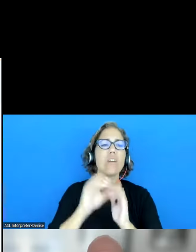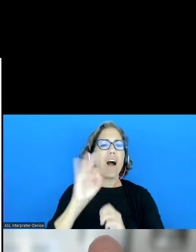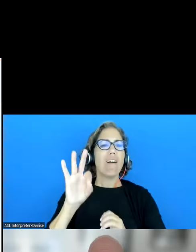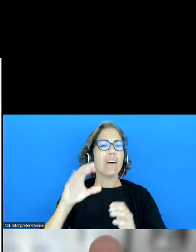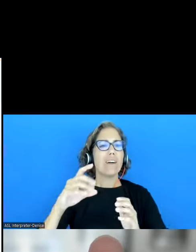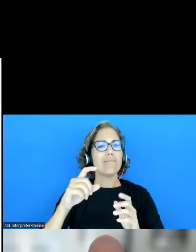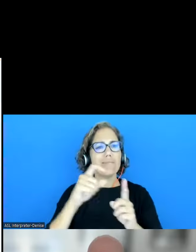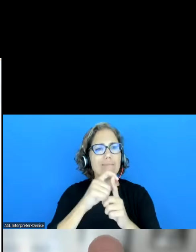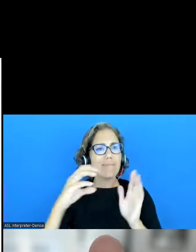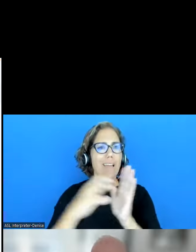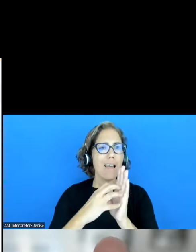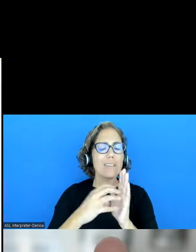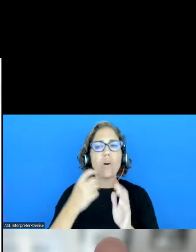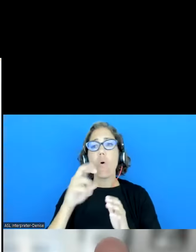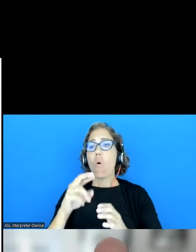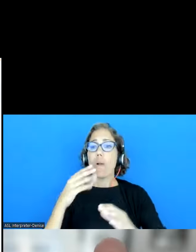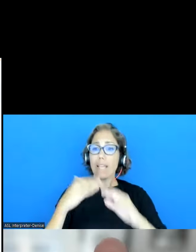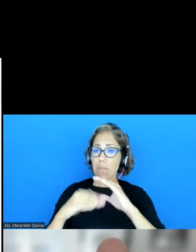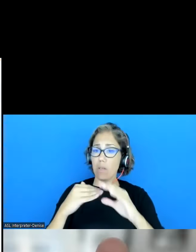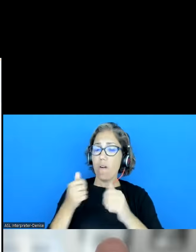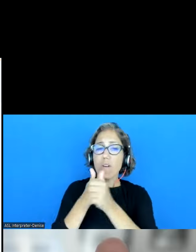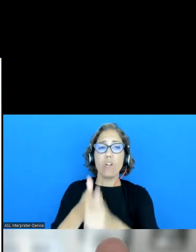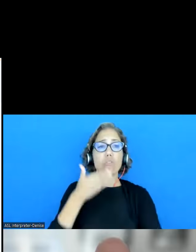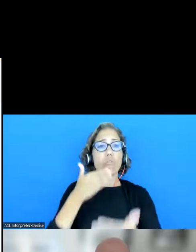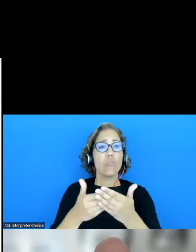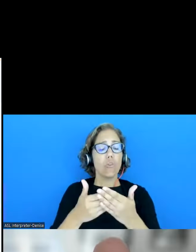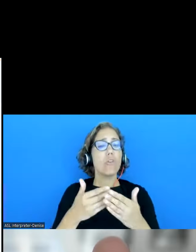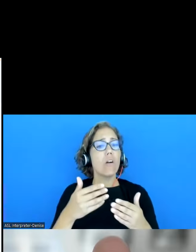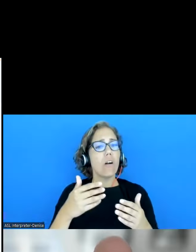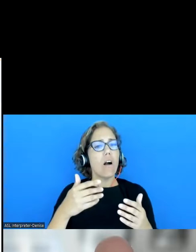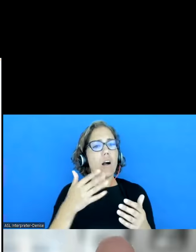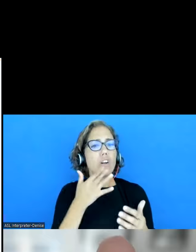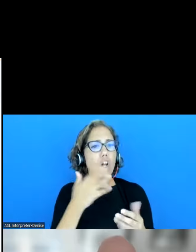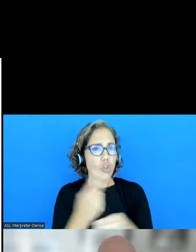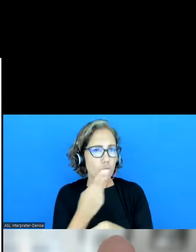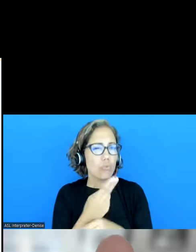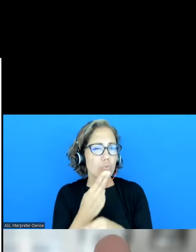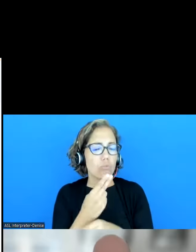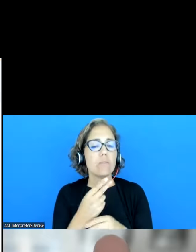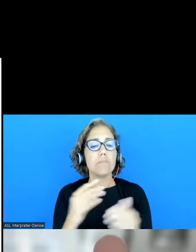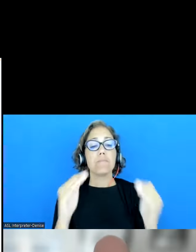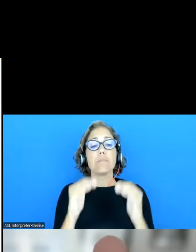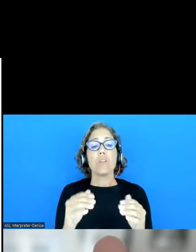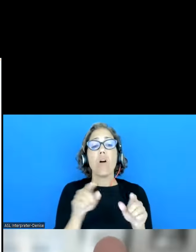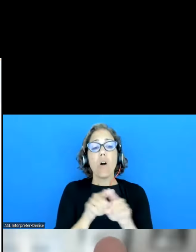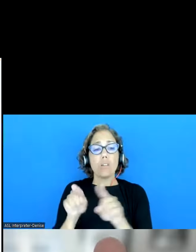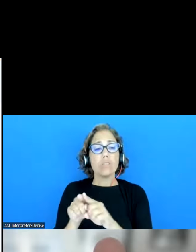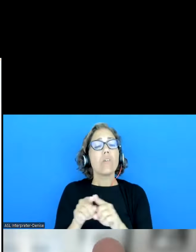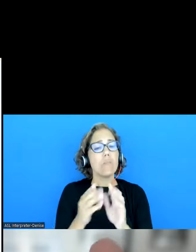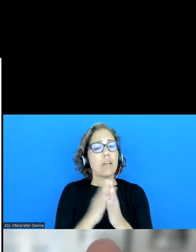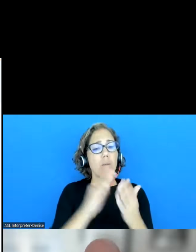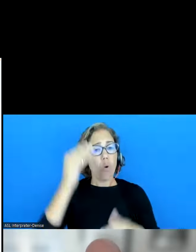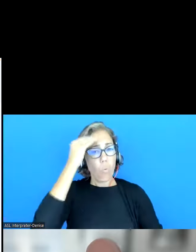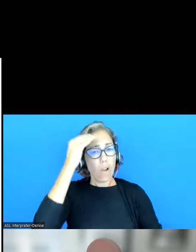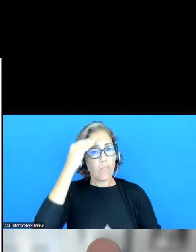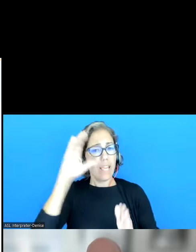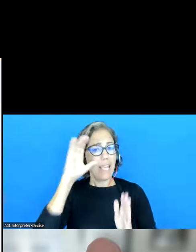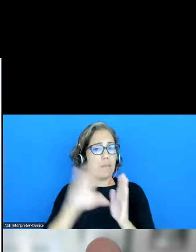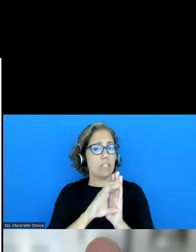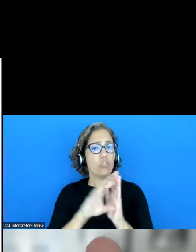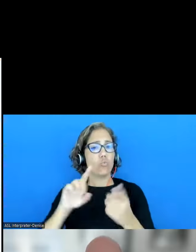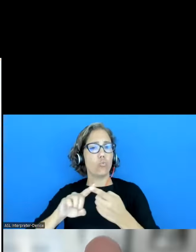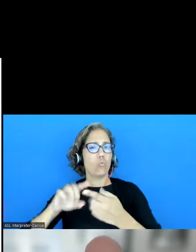within email, following good color use and items like that. And also be aware of the image to content ratios, especially in